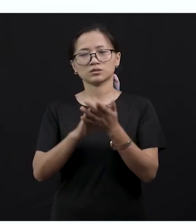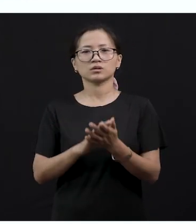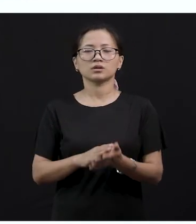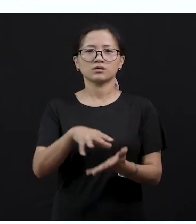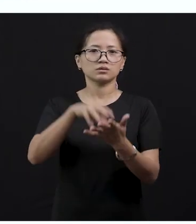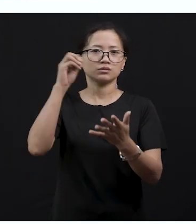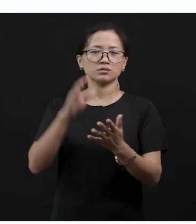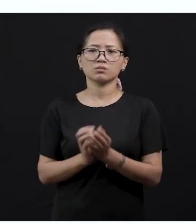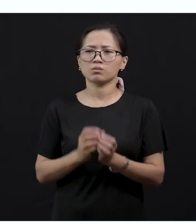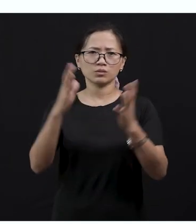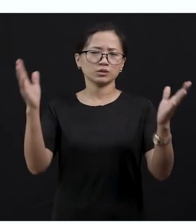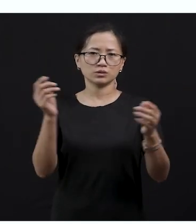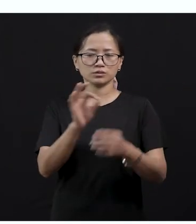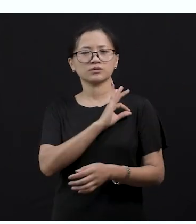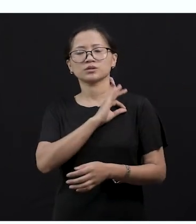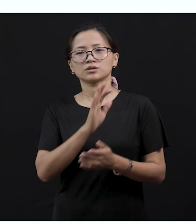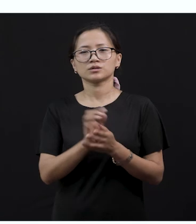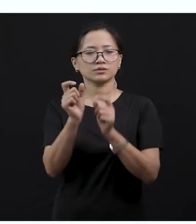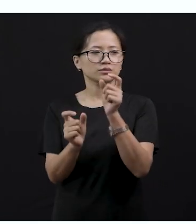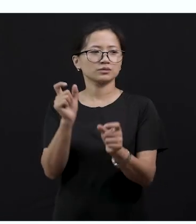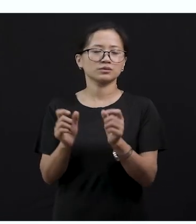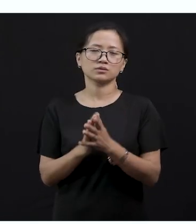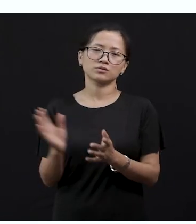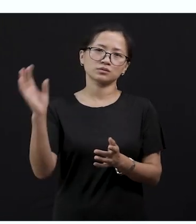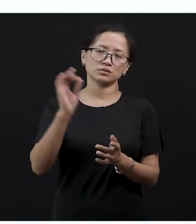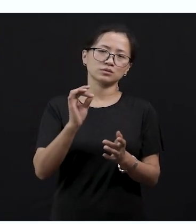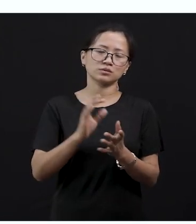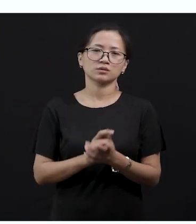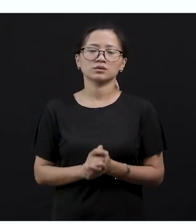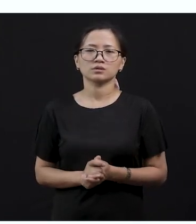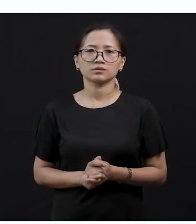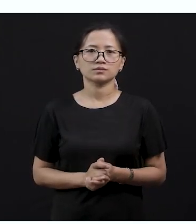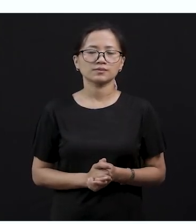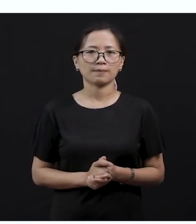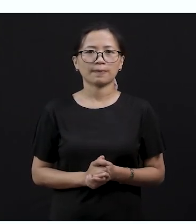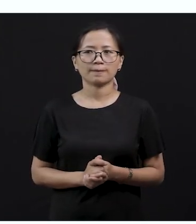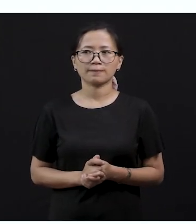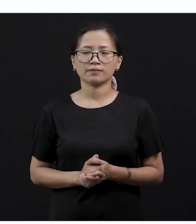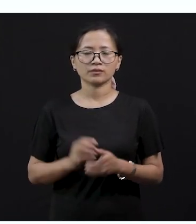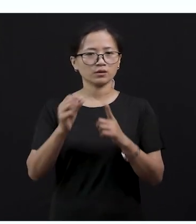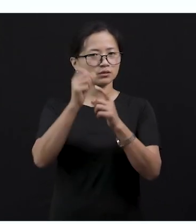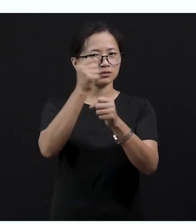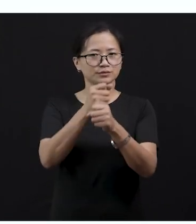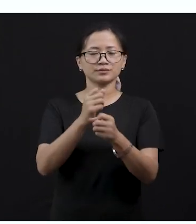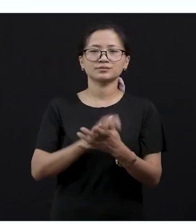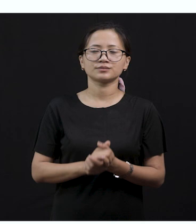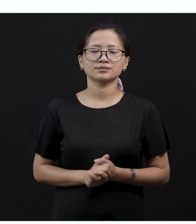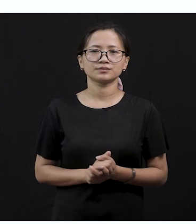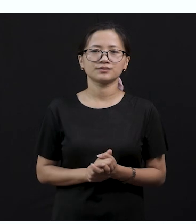interesting people. All right, so let us revise. Let's revise from page number